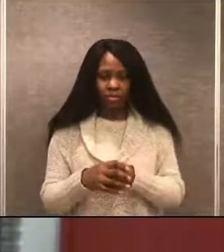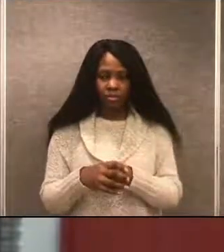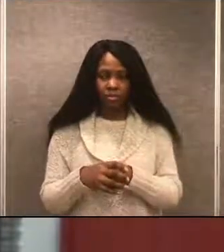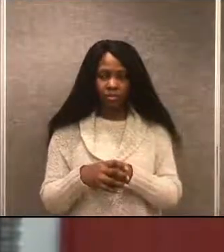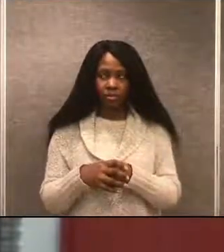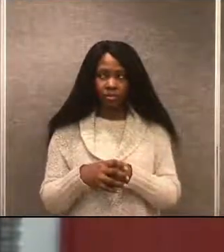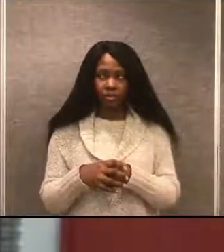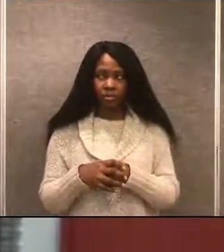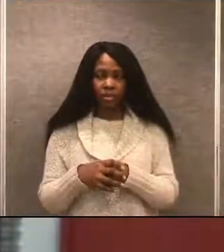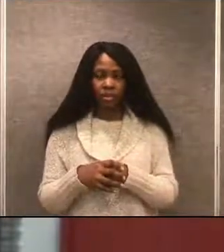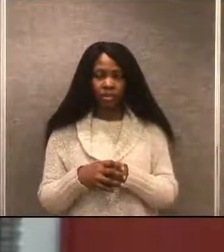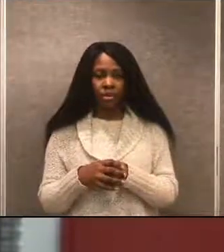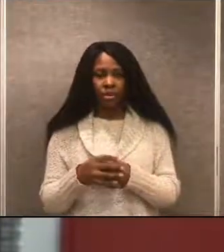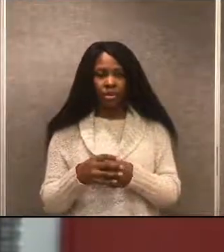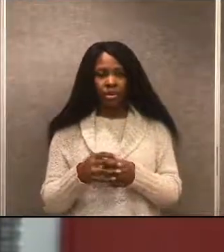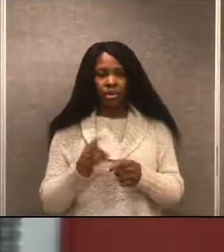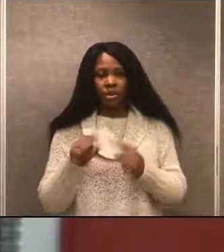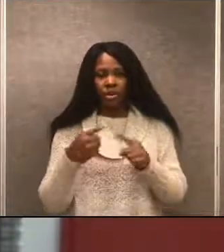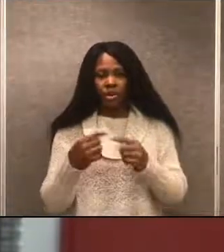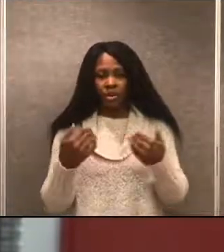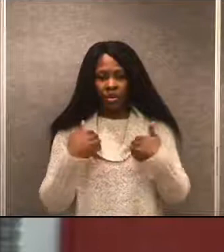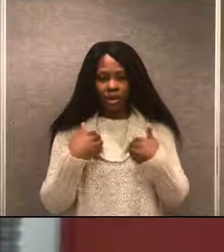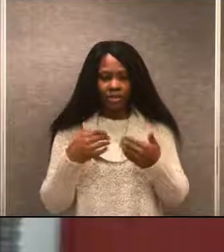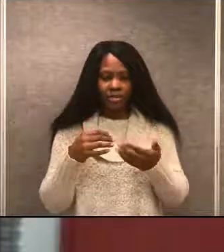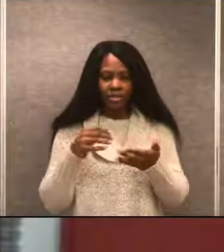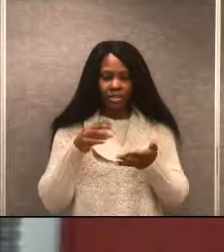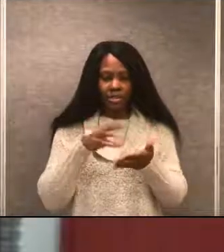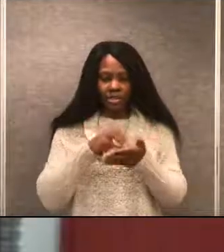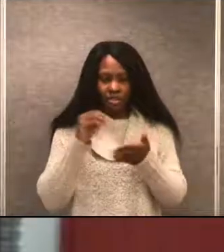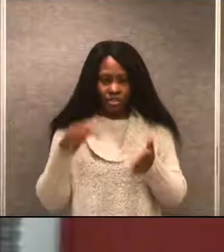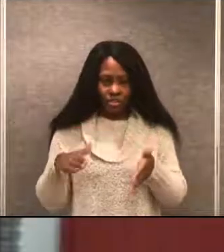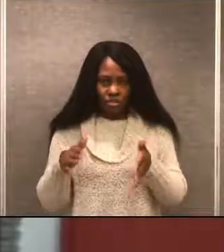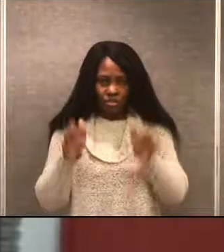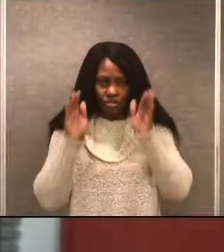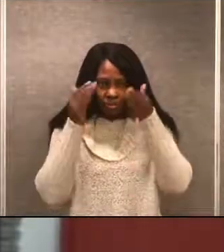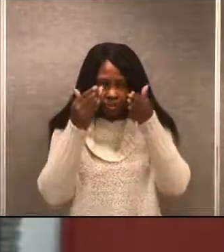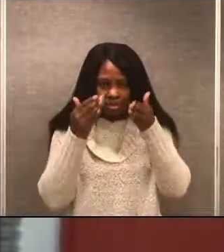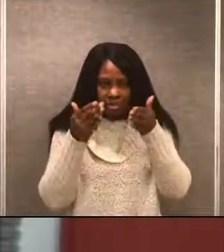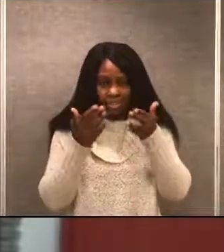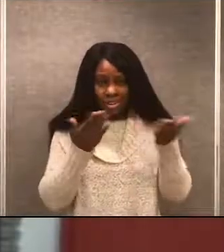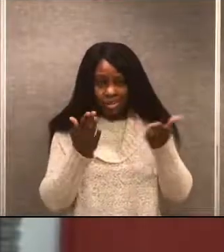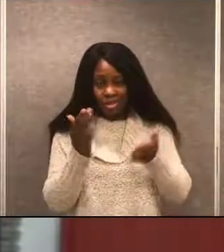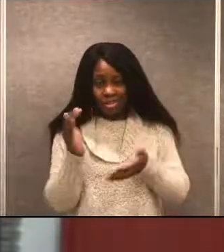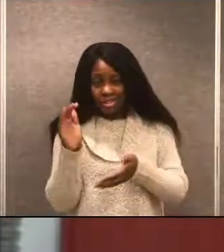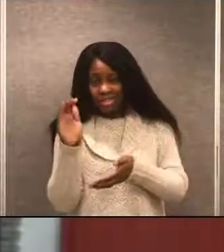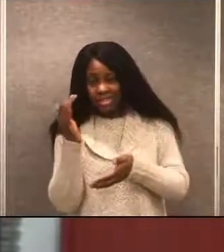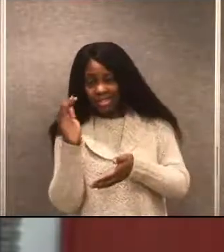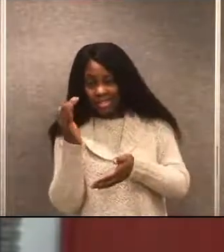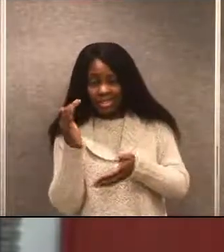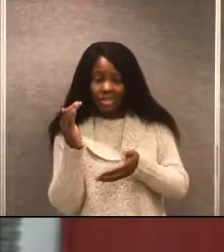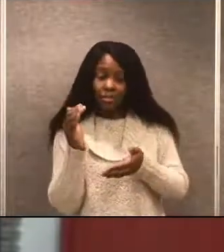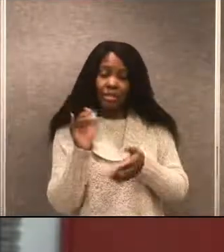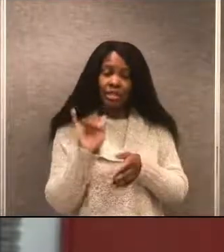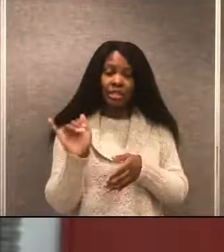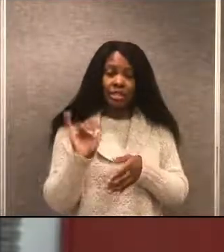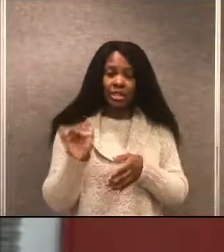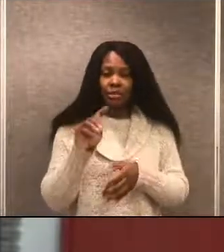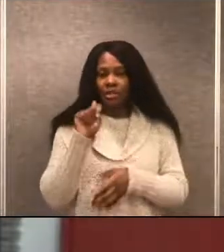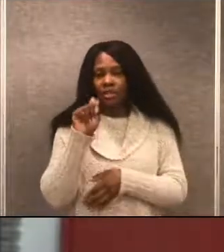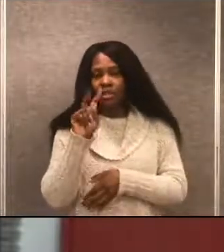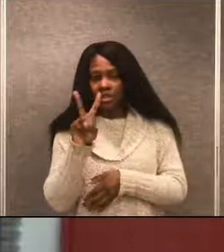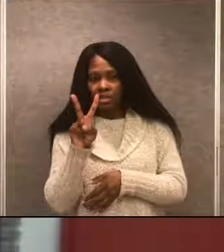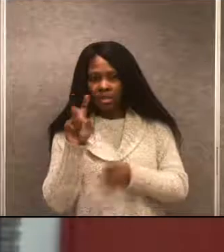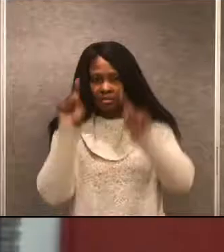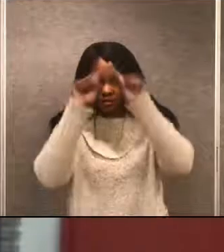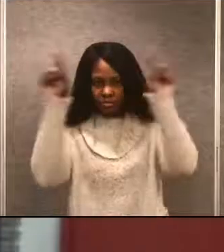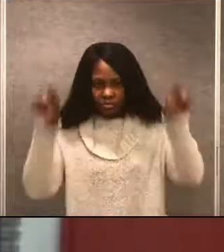TV screen, then it would be the same thing as when you're starting the teaching element in itself. You have to go through constant